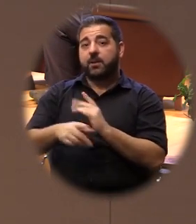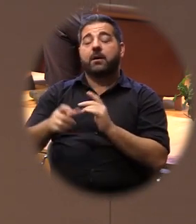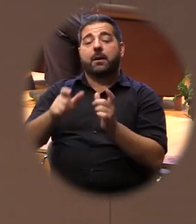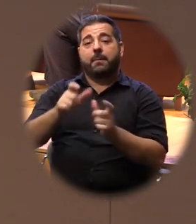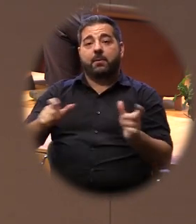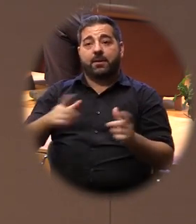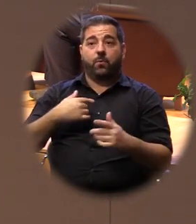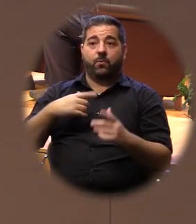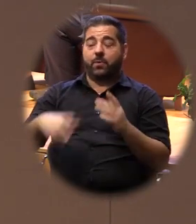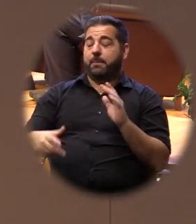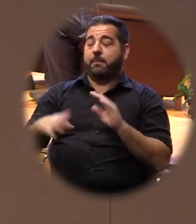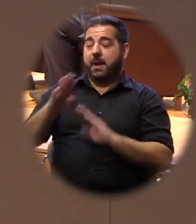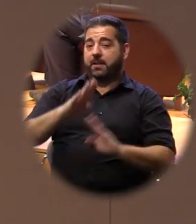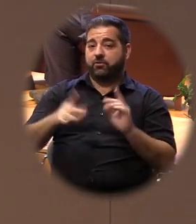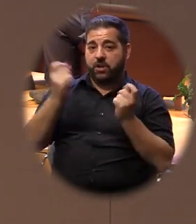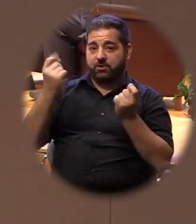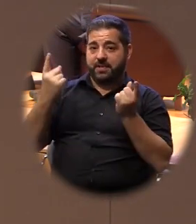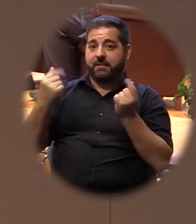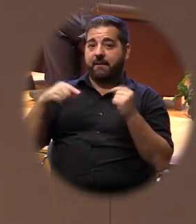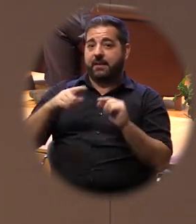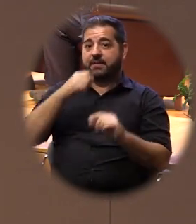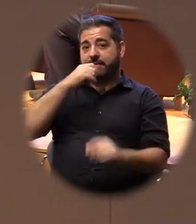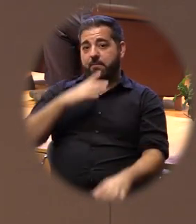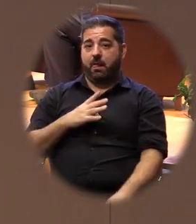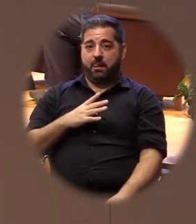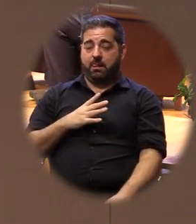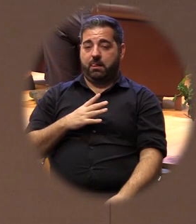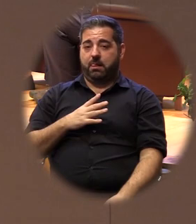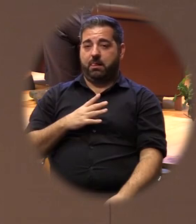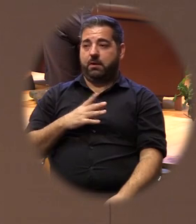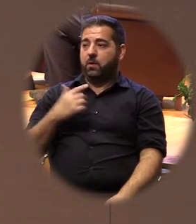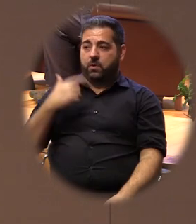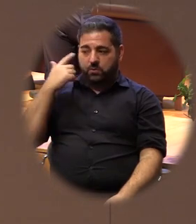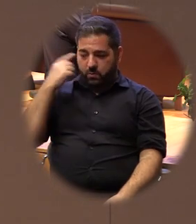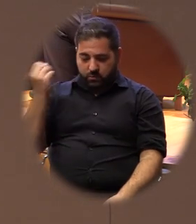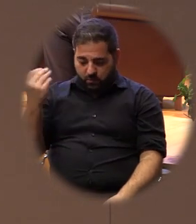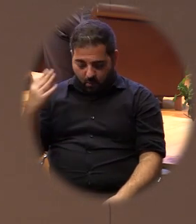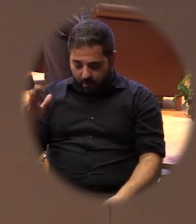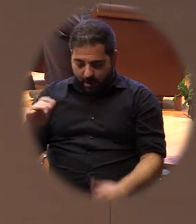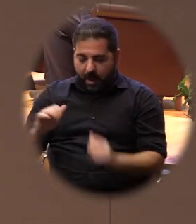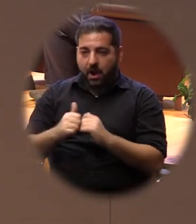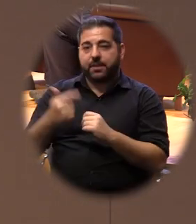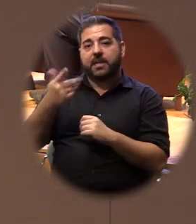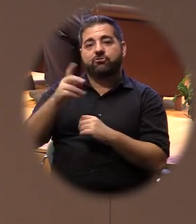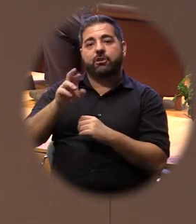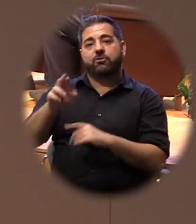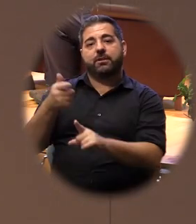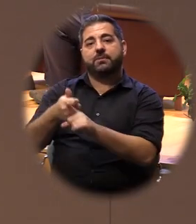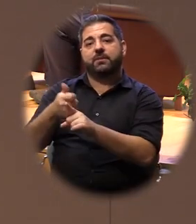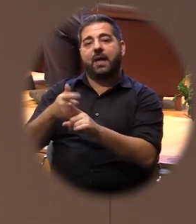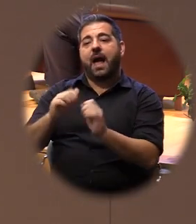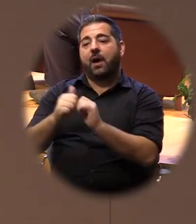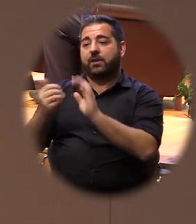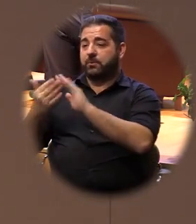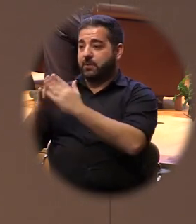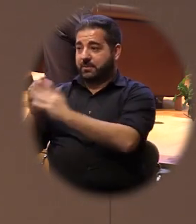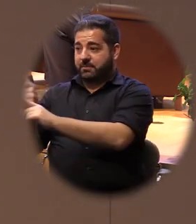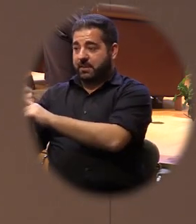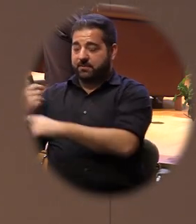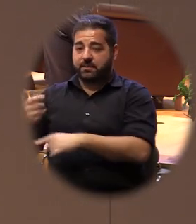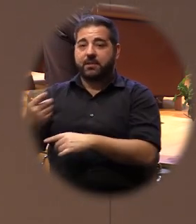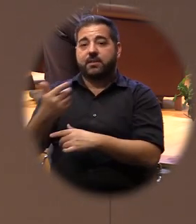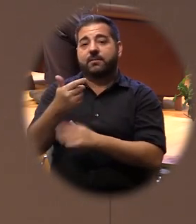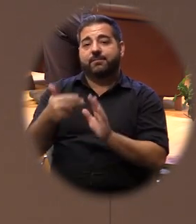we would today biologically understand as female. We don't know how they gendered themselves or how their communities gendered them at